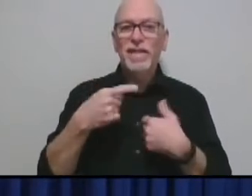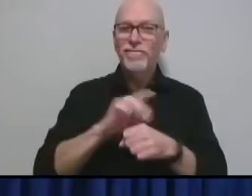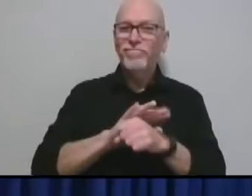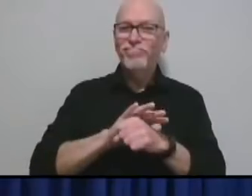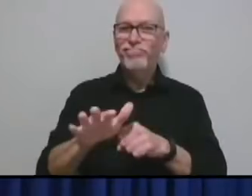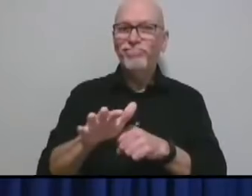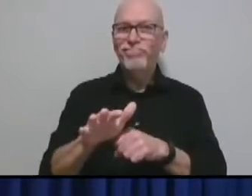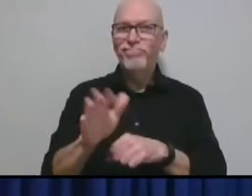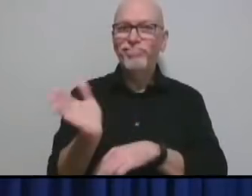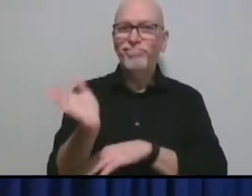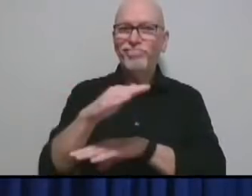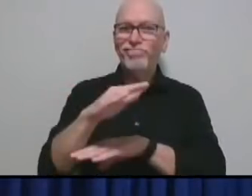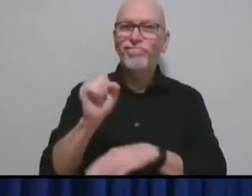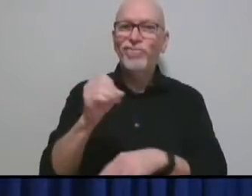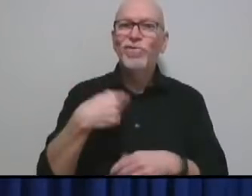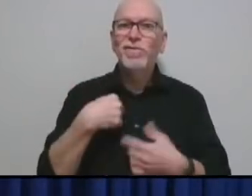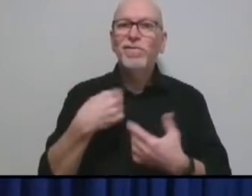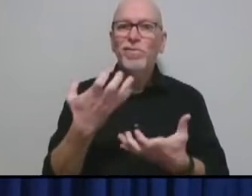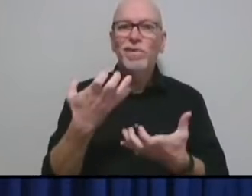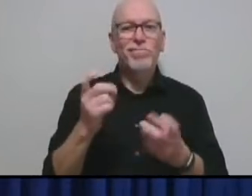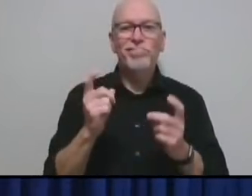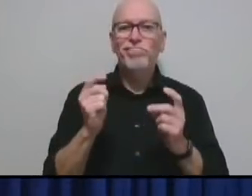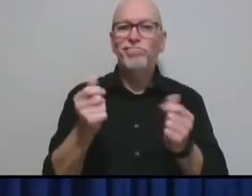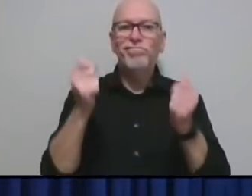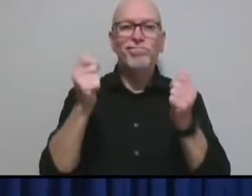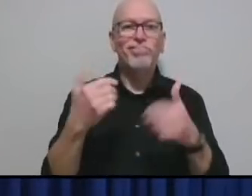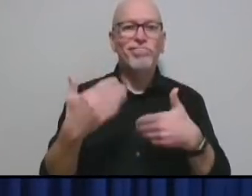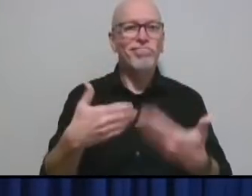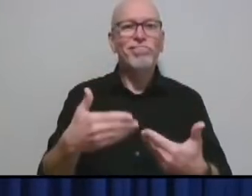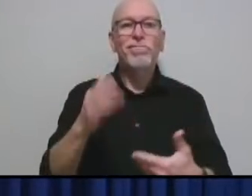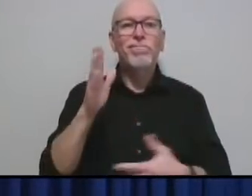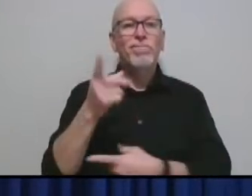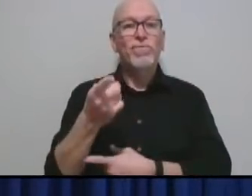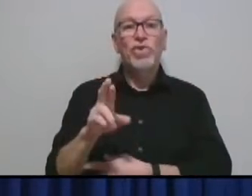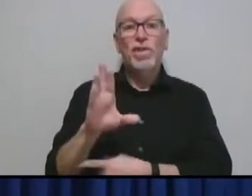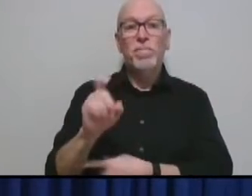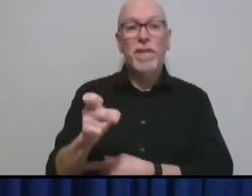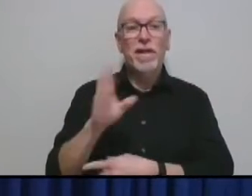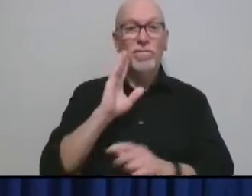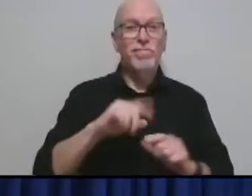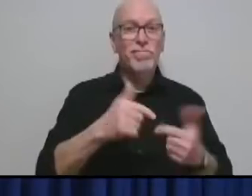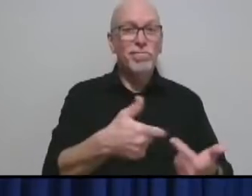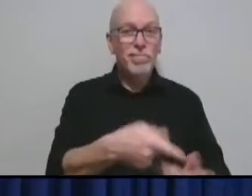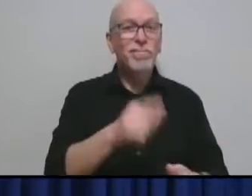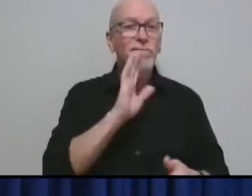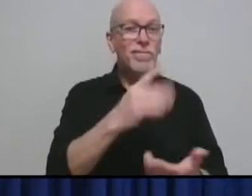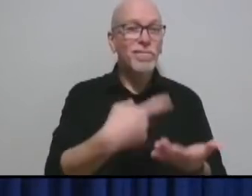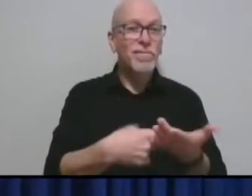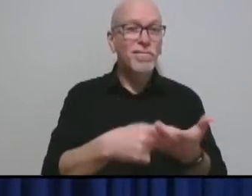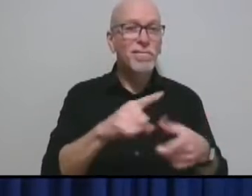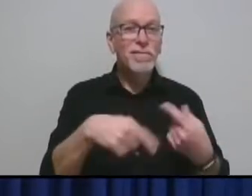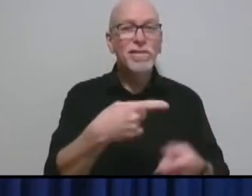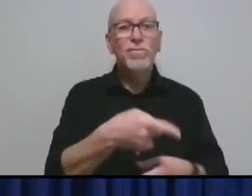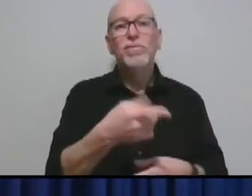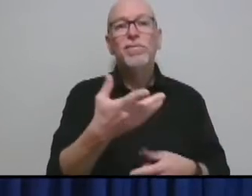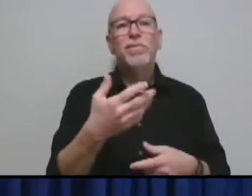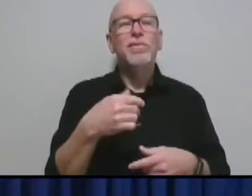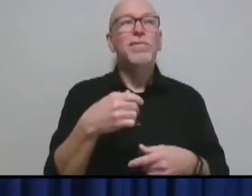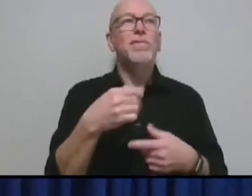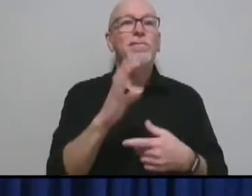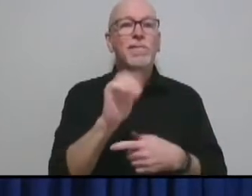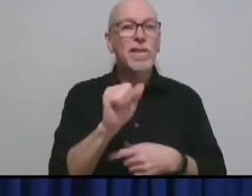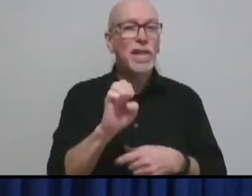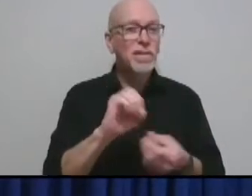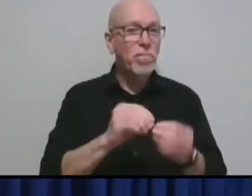get right at it. We'll hear from Dr. Box. You're going to be talking about updated case